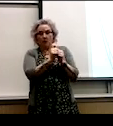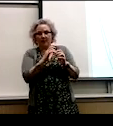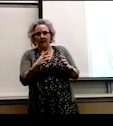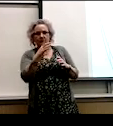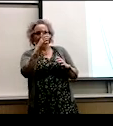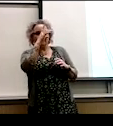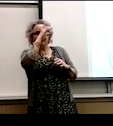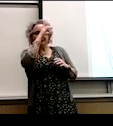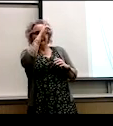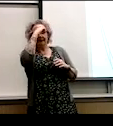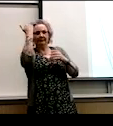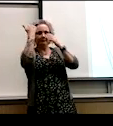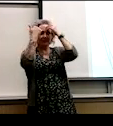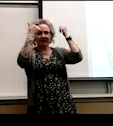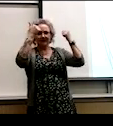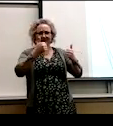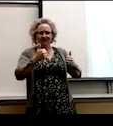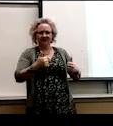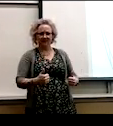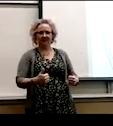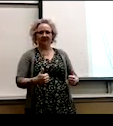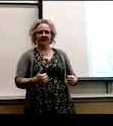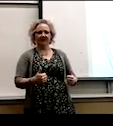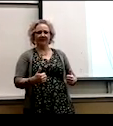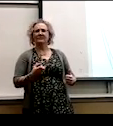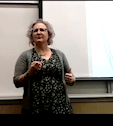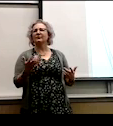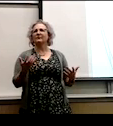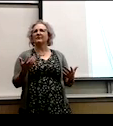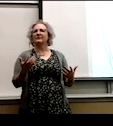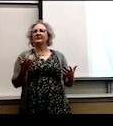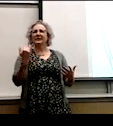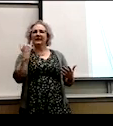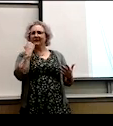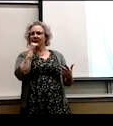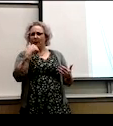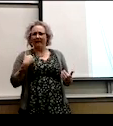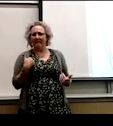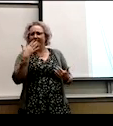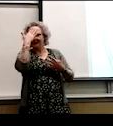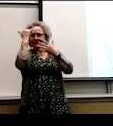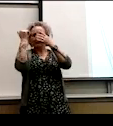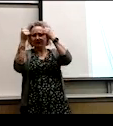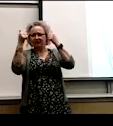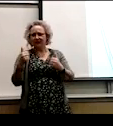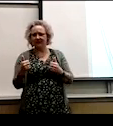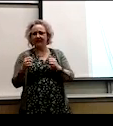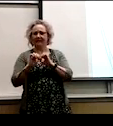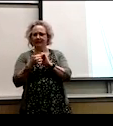expect a change in them? So to me, it's improperly done.